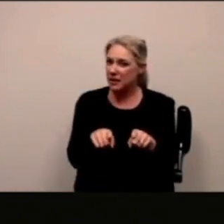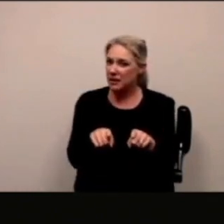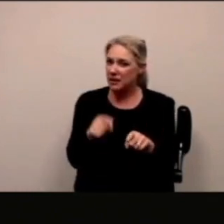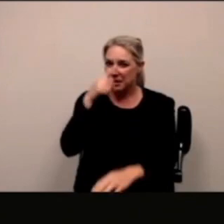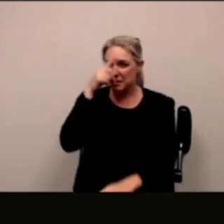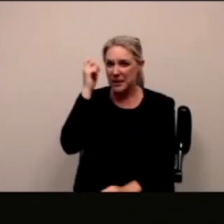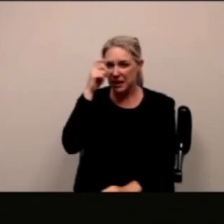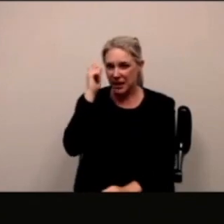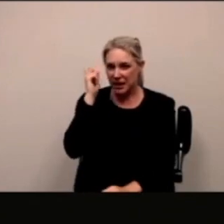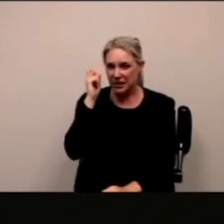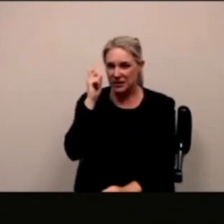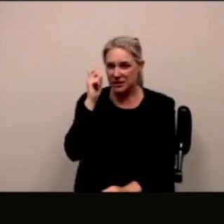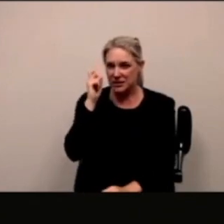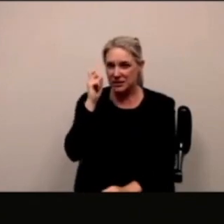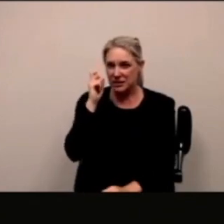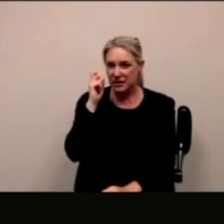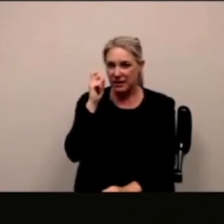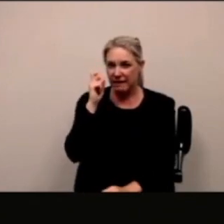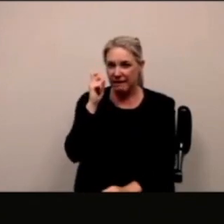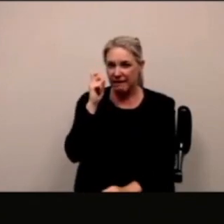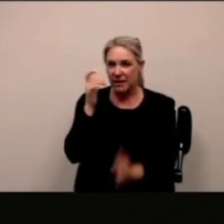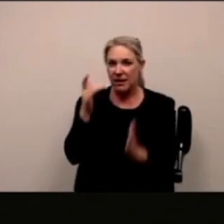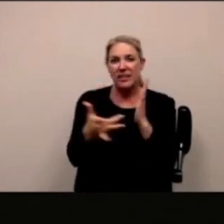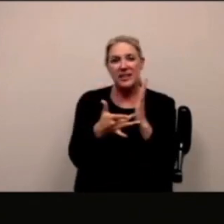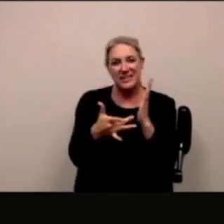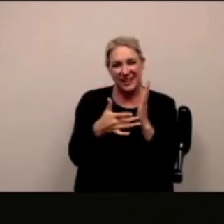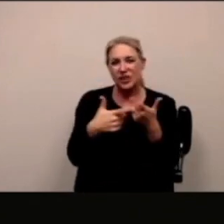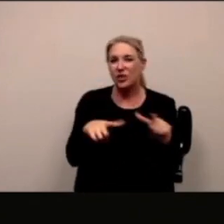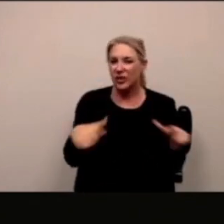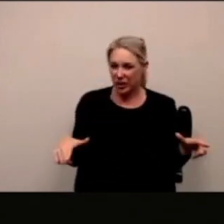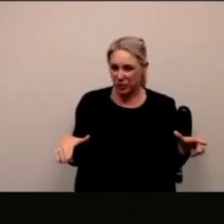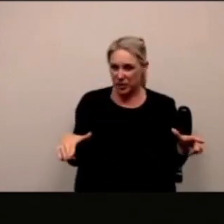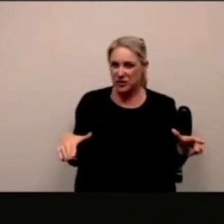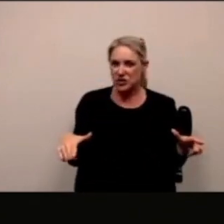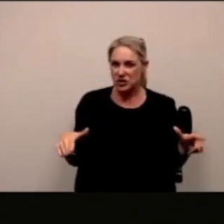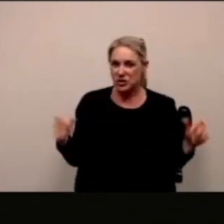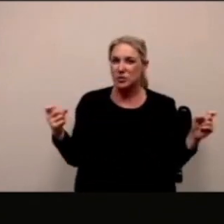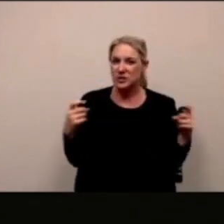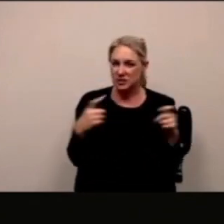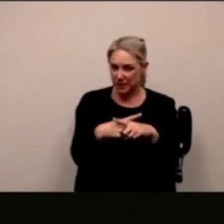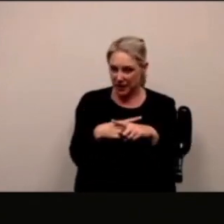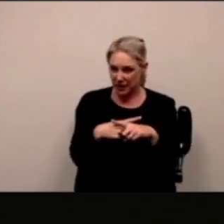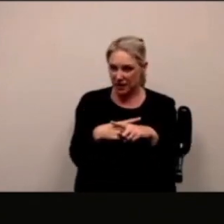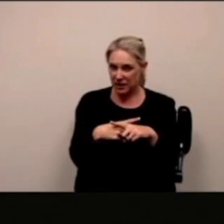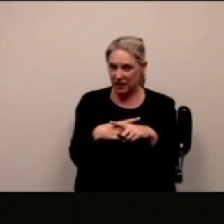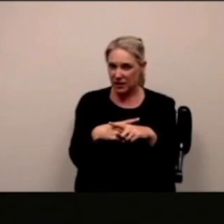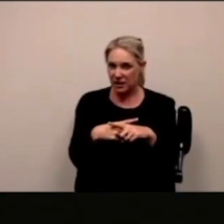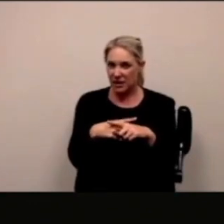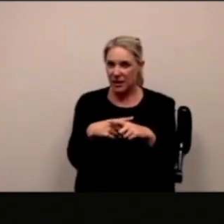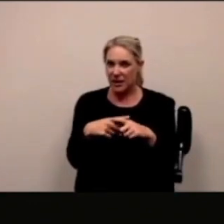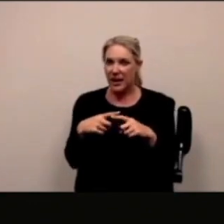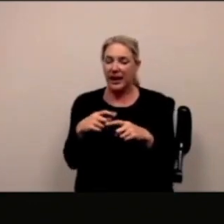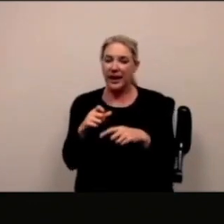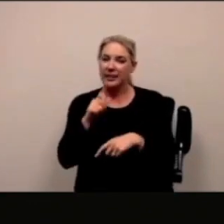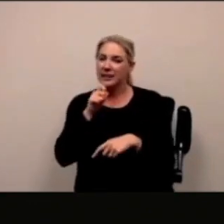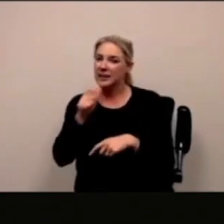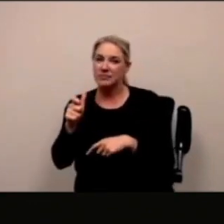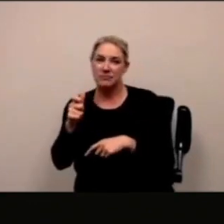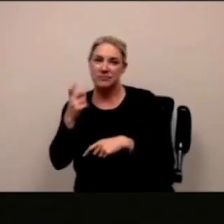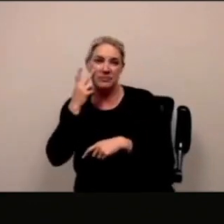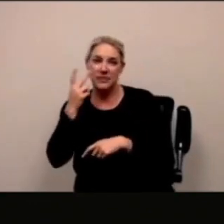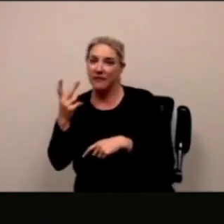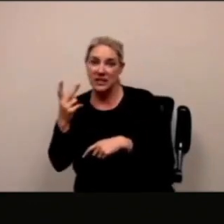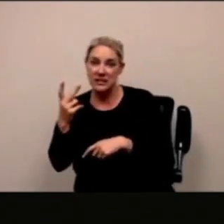of the technical language and the invisibility of the effects.